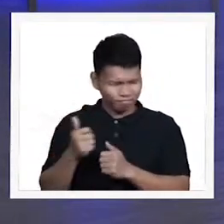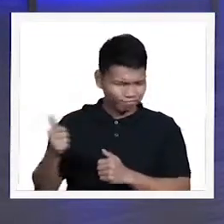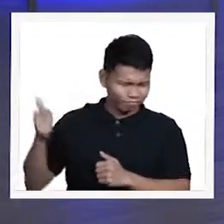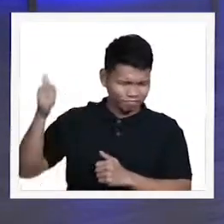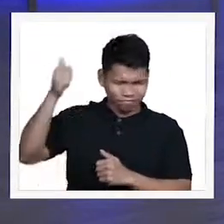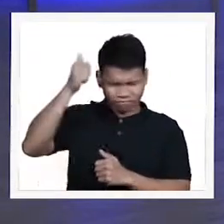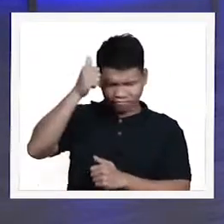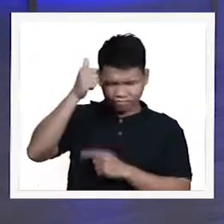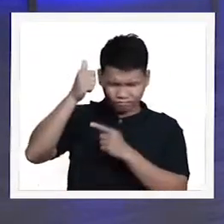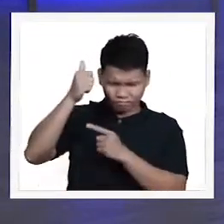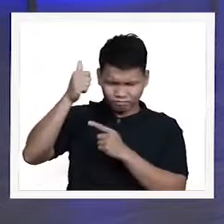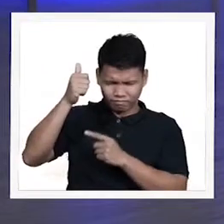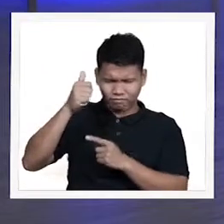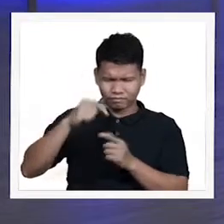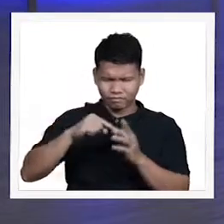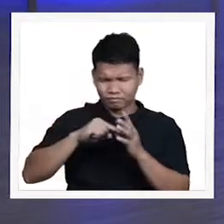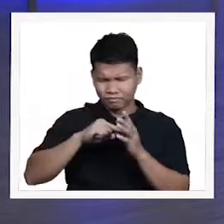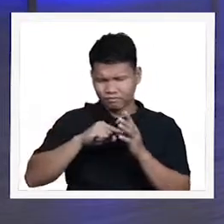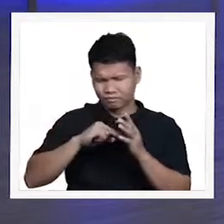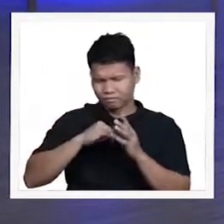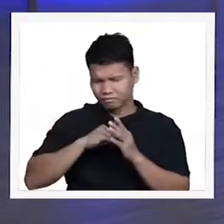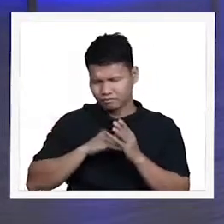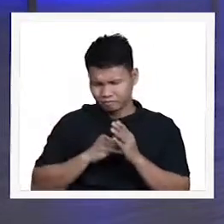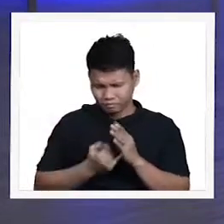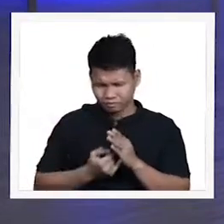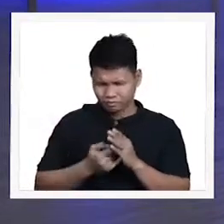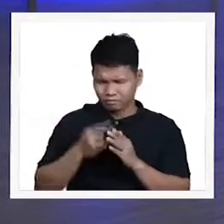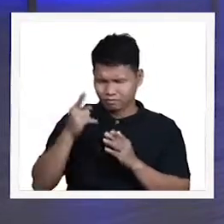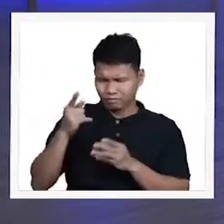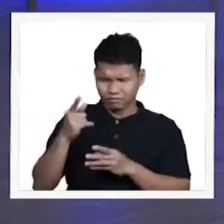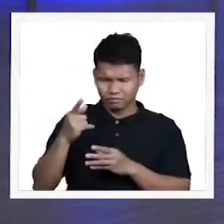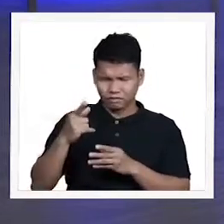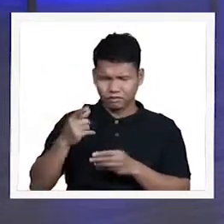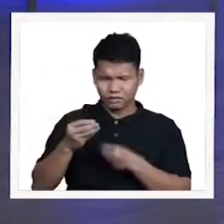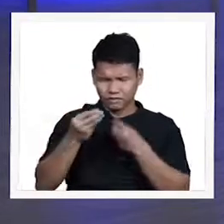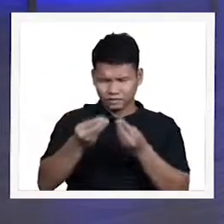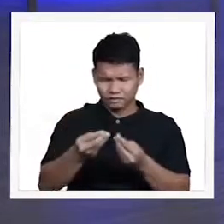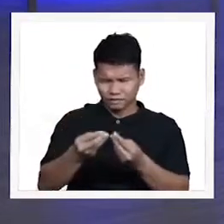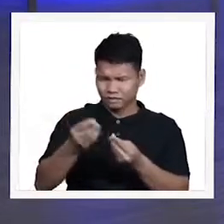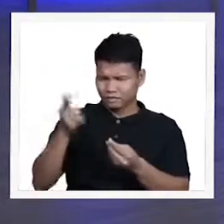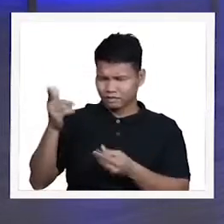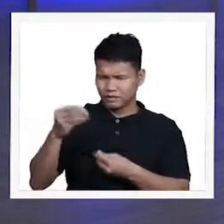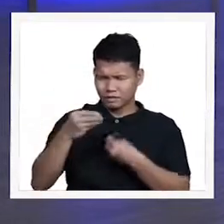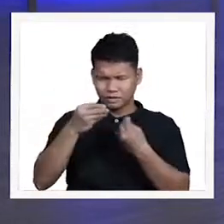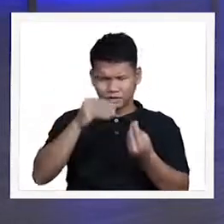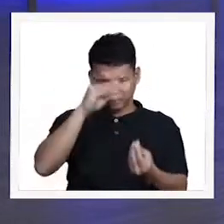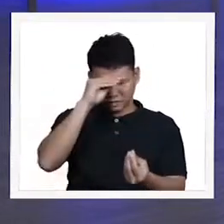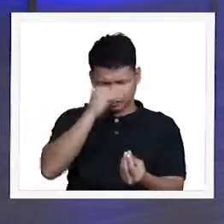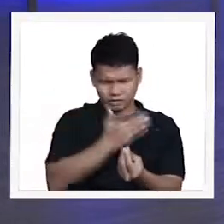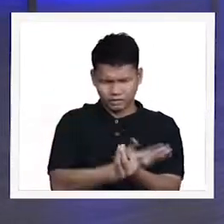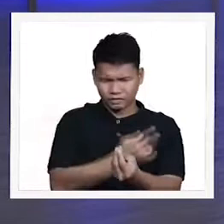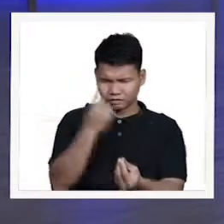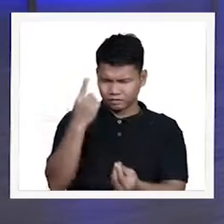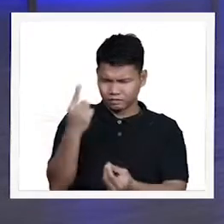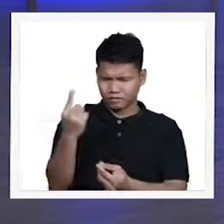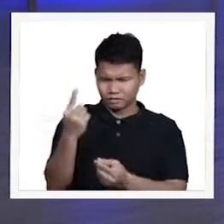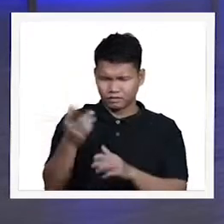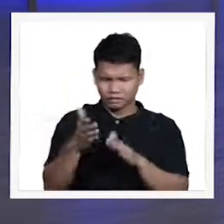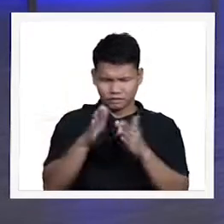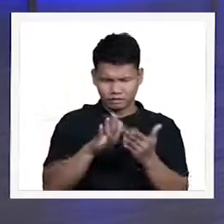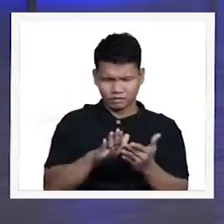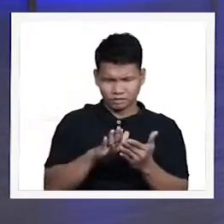of giving gift to us you give your only son to die on our behalf so please lord